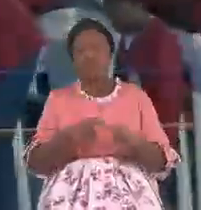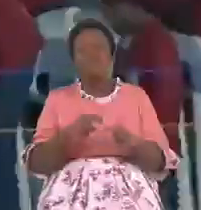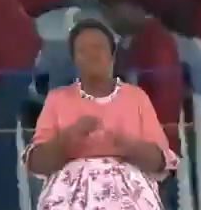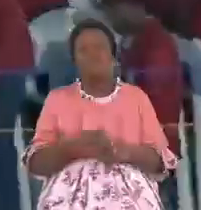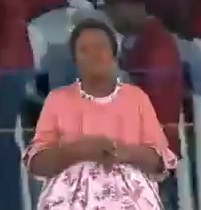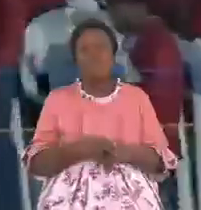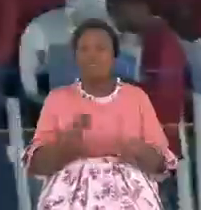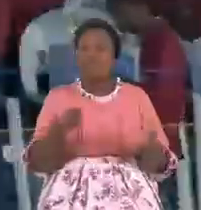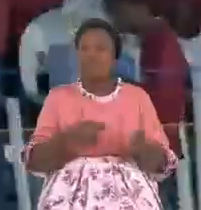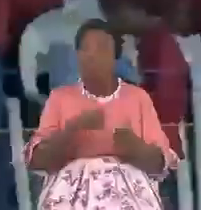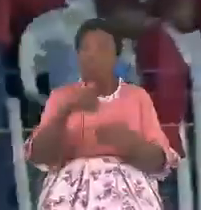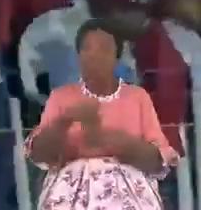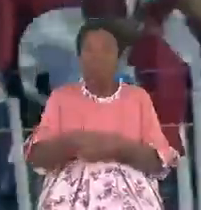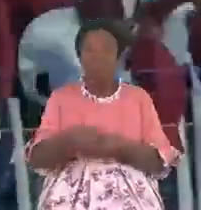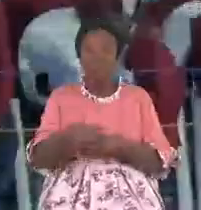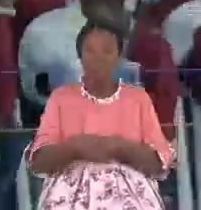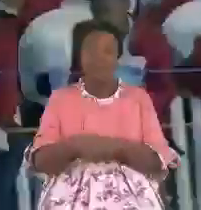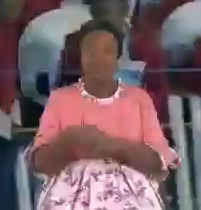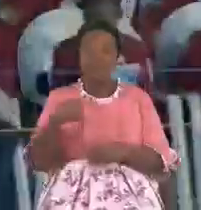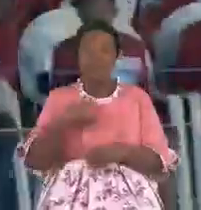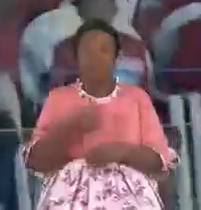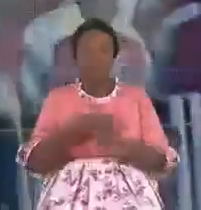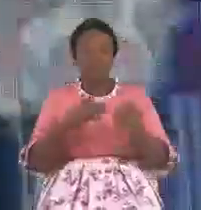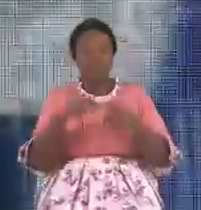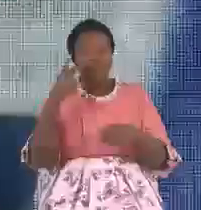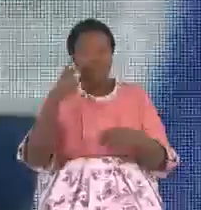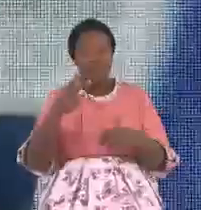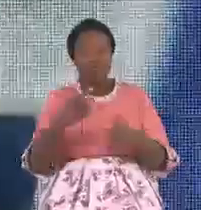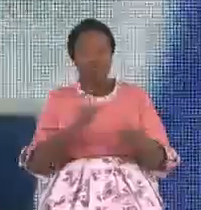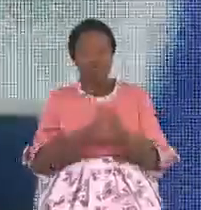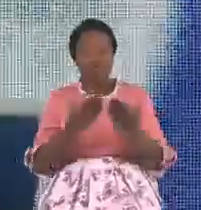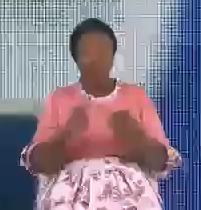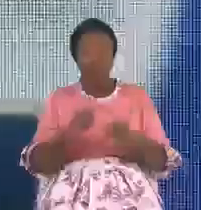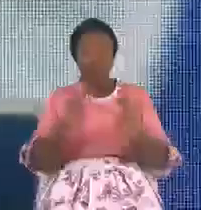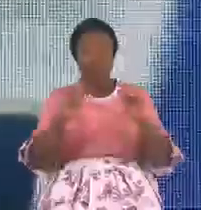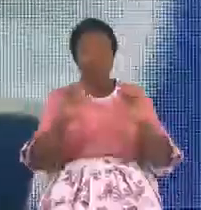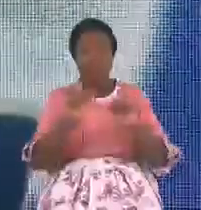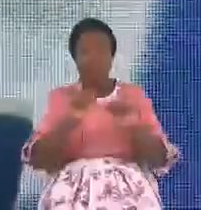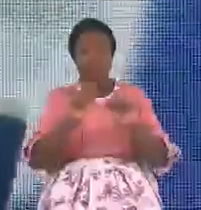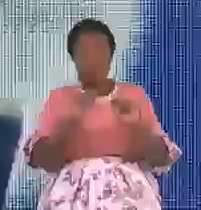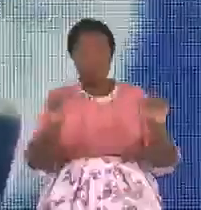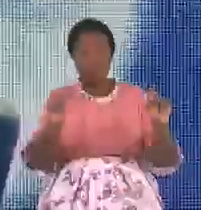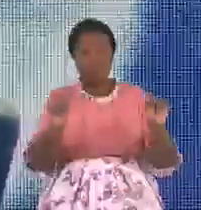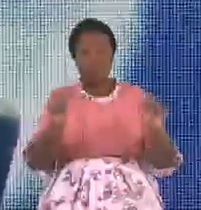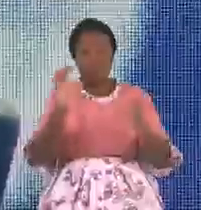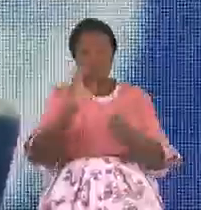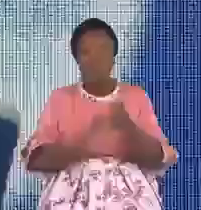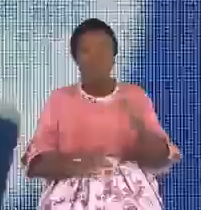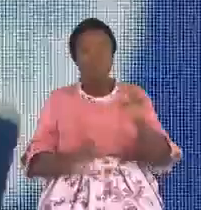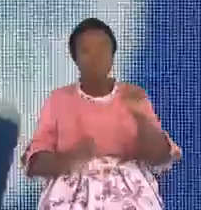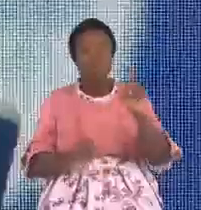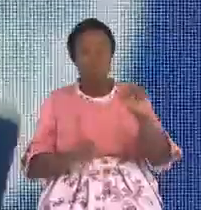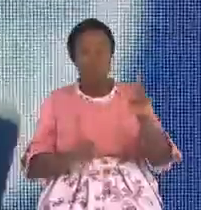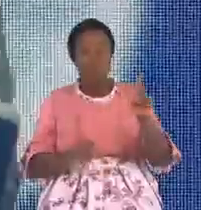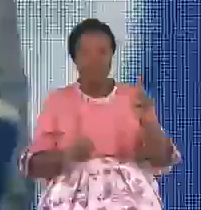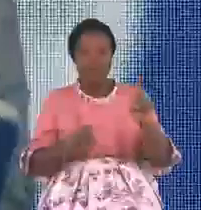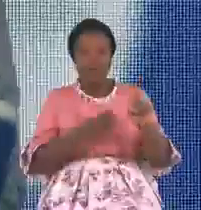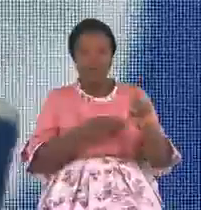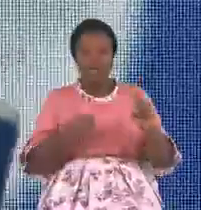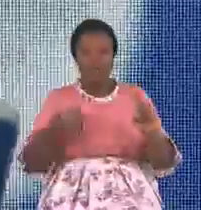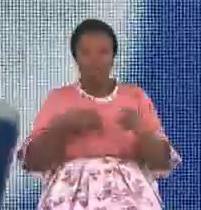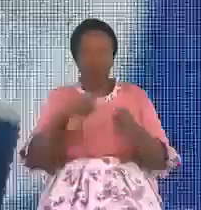tonight we're looking at matthew chapter 11 and i'm reading from